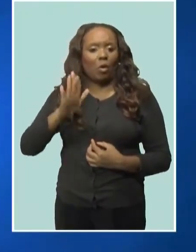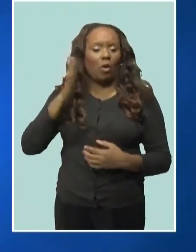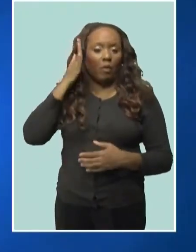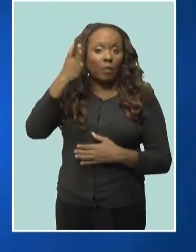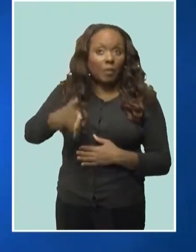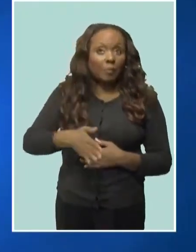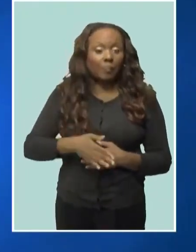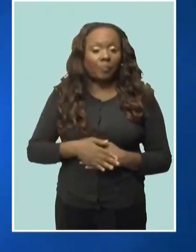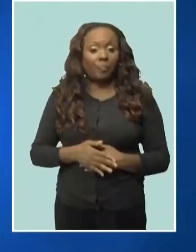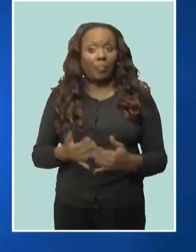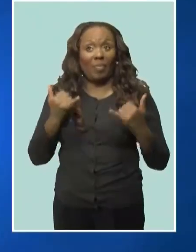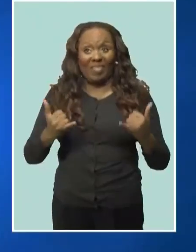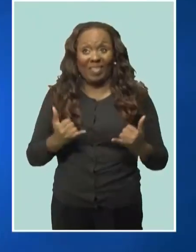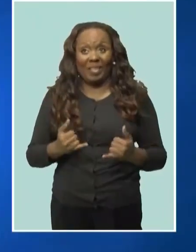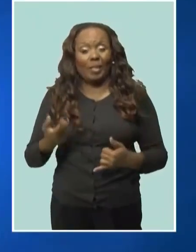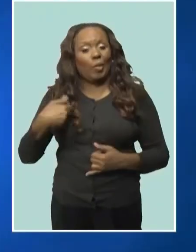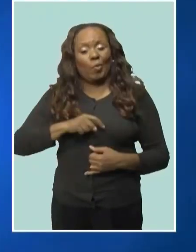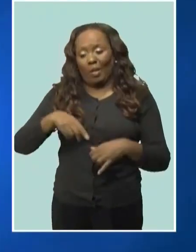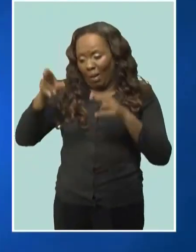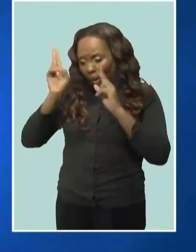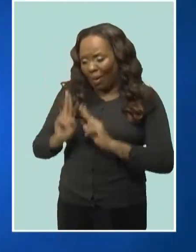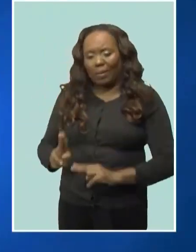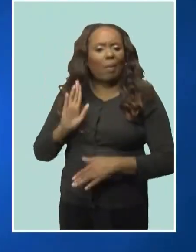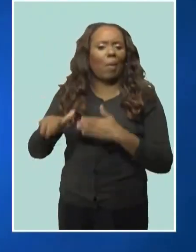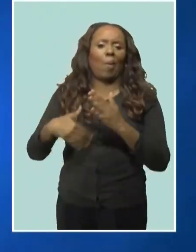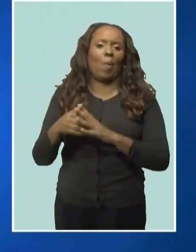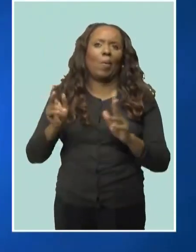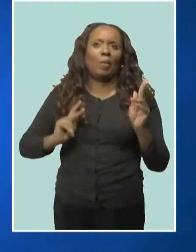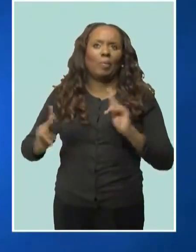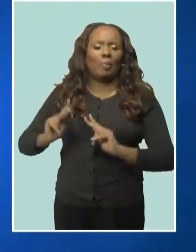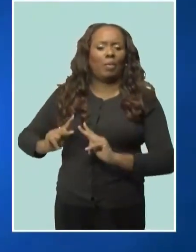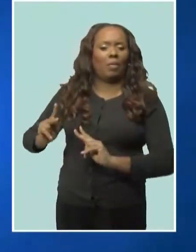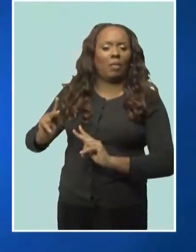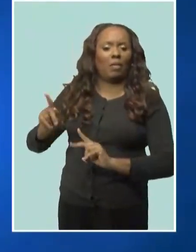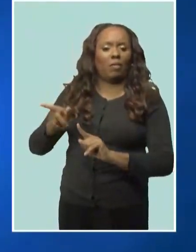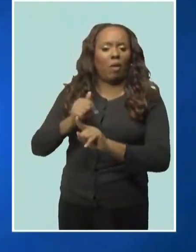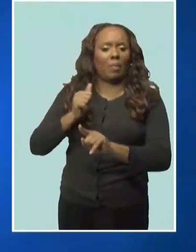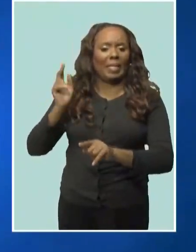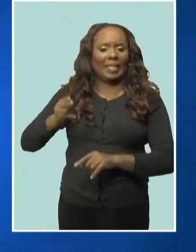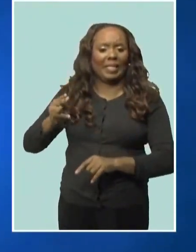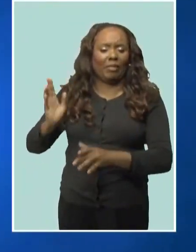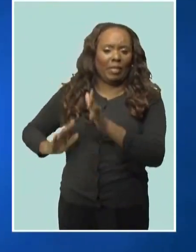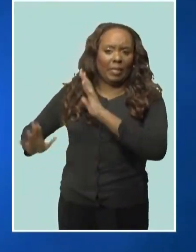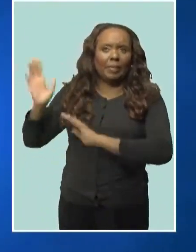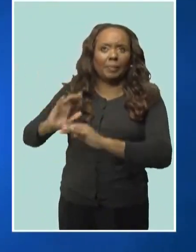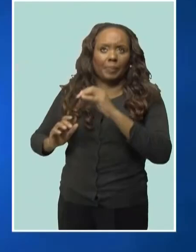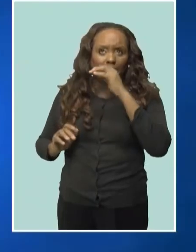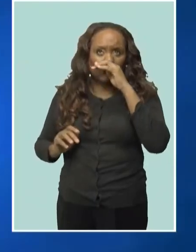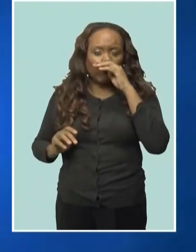We pay honor to them. Prime Minister Motley adds now more than ever, "Together we shall rise"